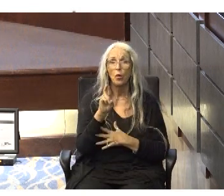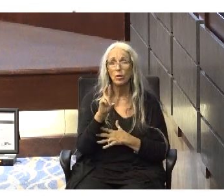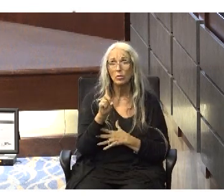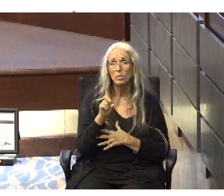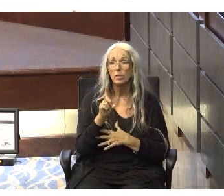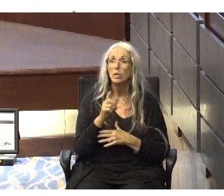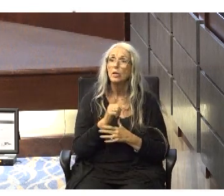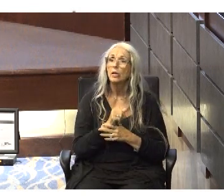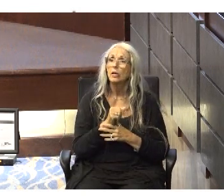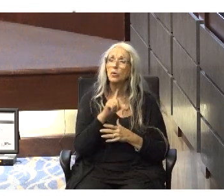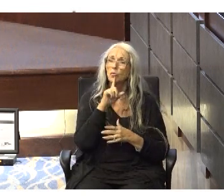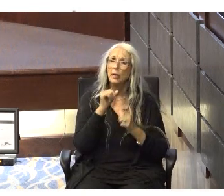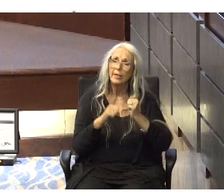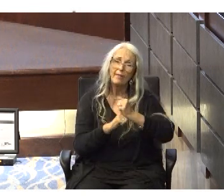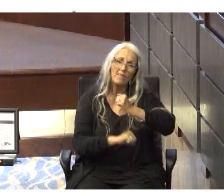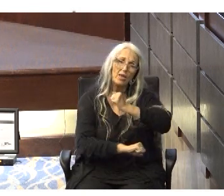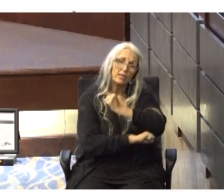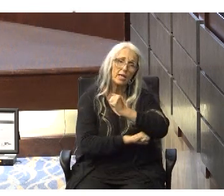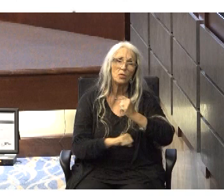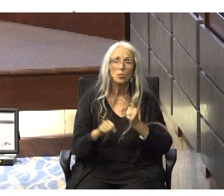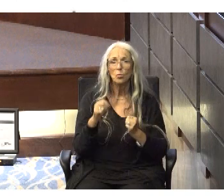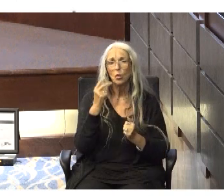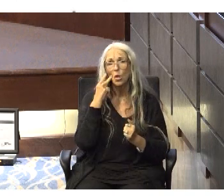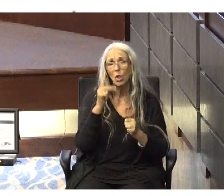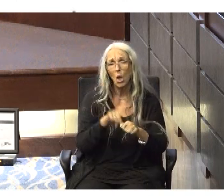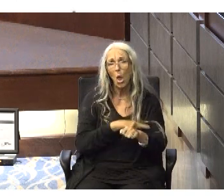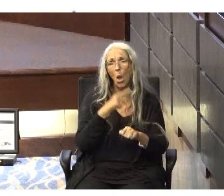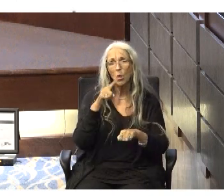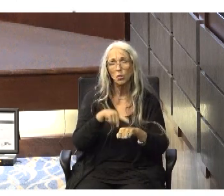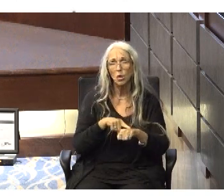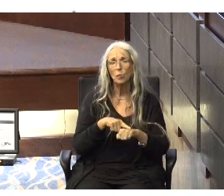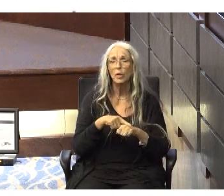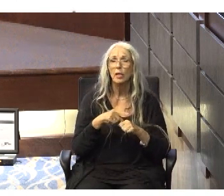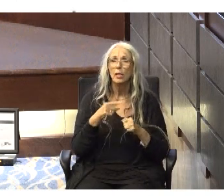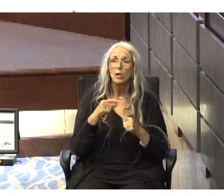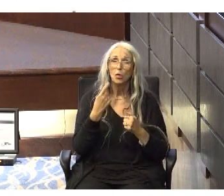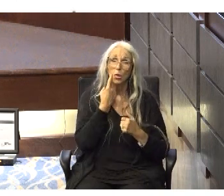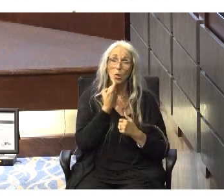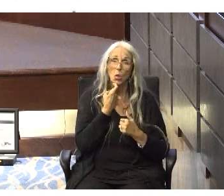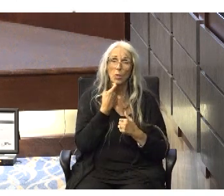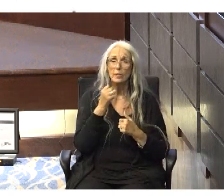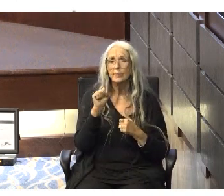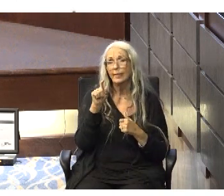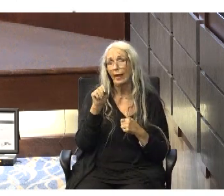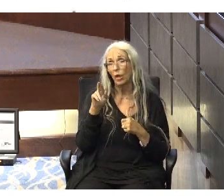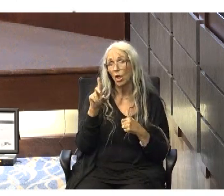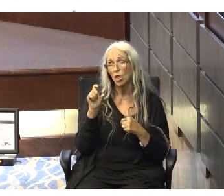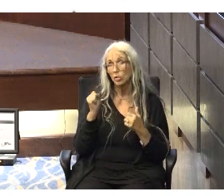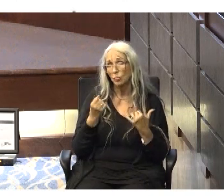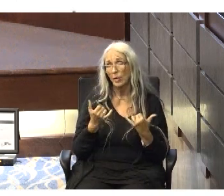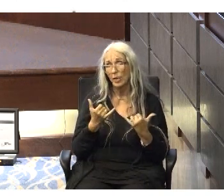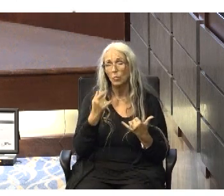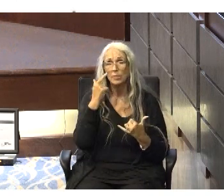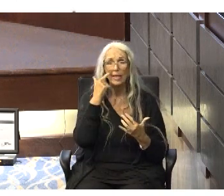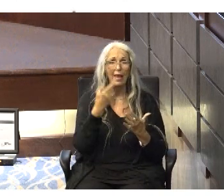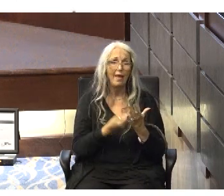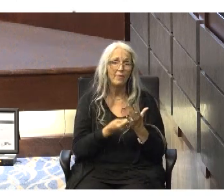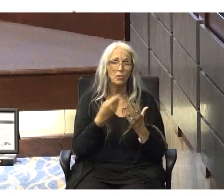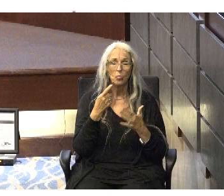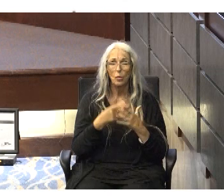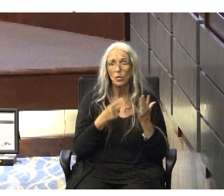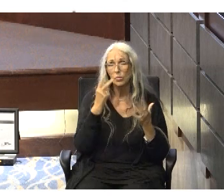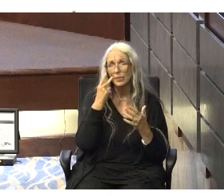the foundation. So we're looking at the long term. You know, current standards right now, we've seen evidence, as Amy's going to show in some of